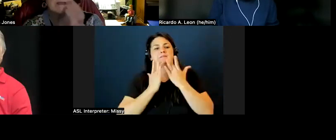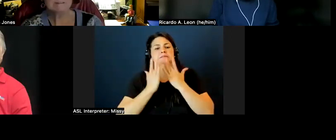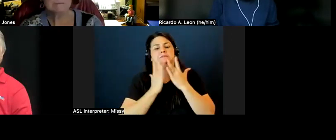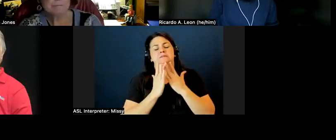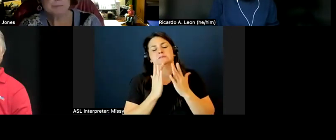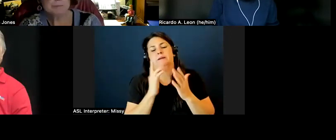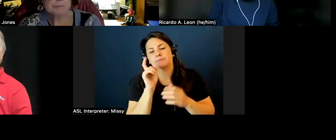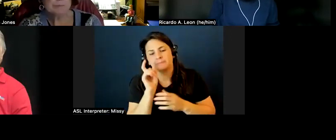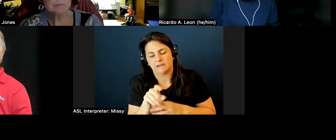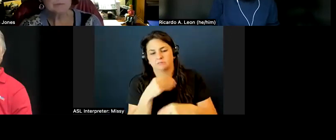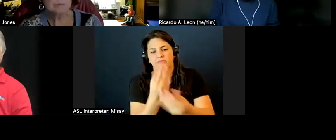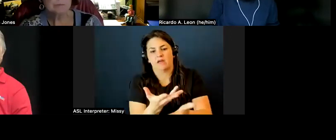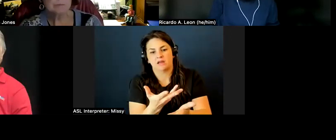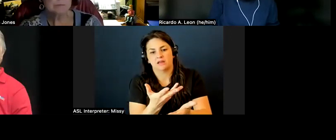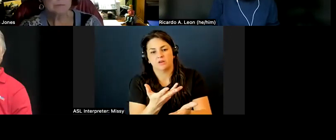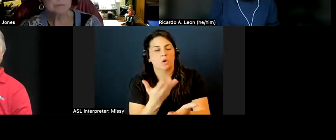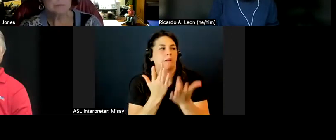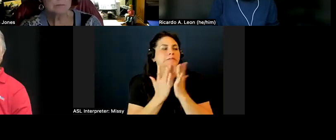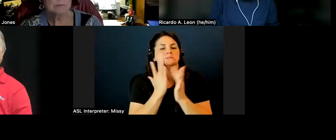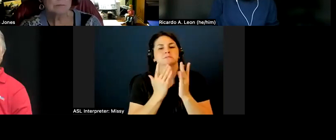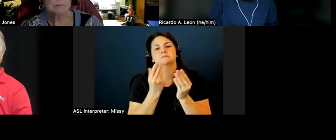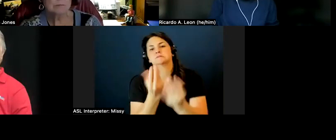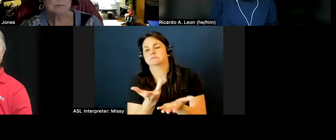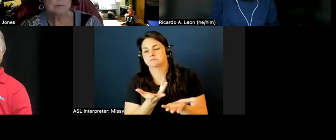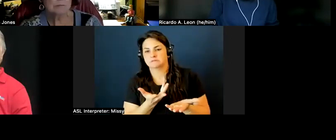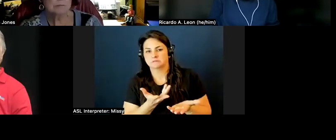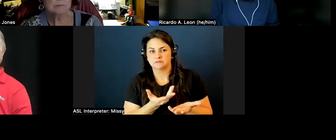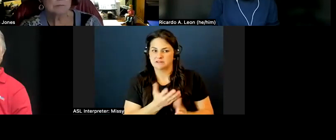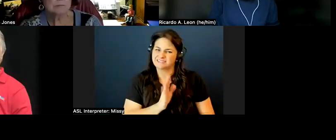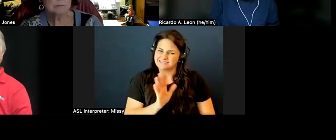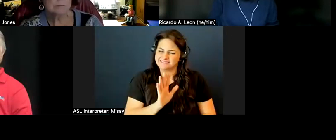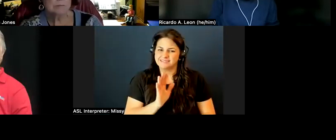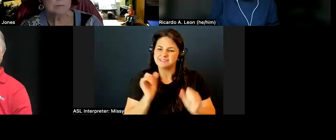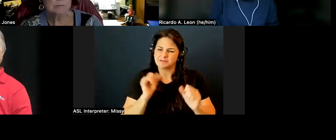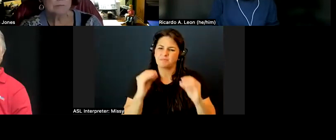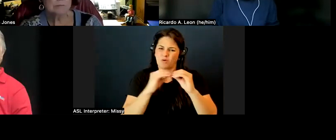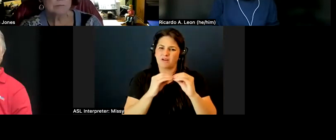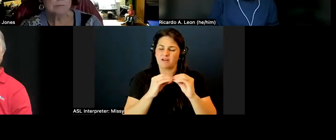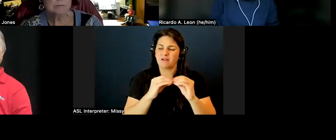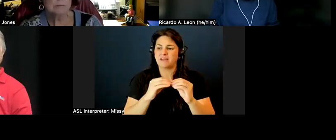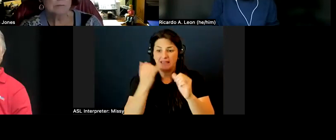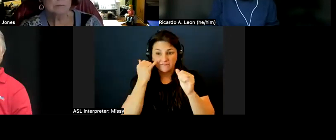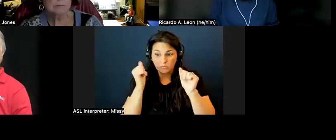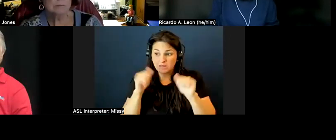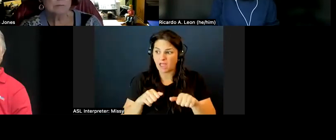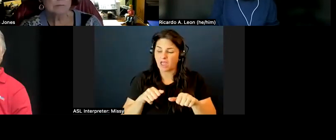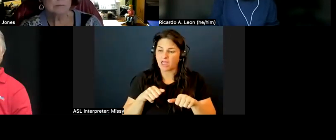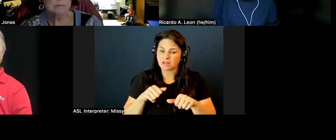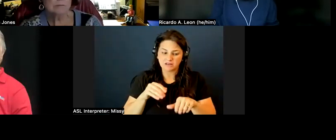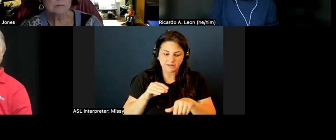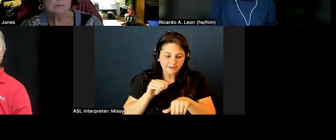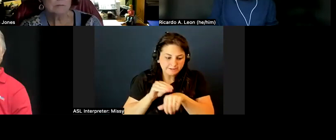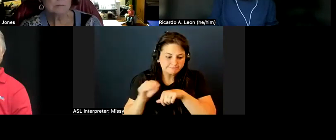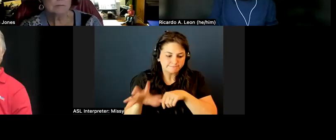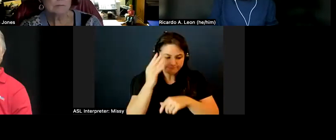And if we can encourage the profession, especially young architects and architects who